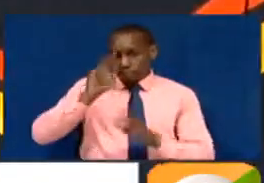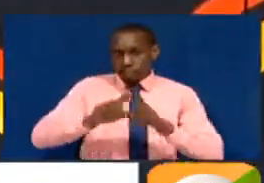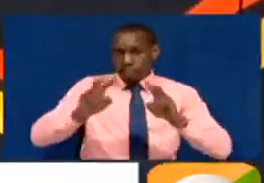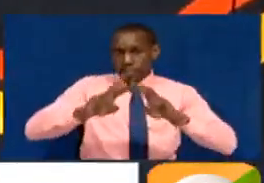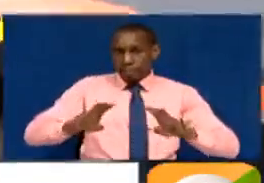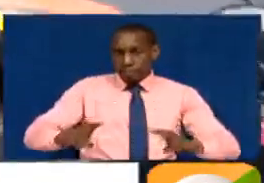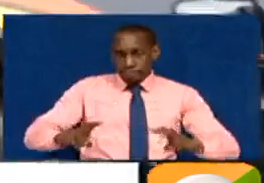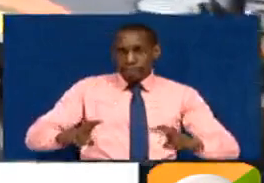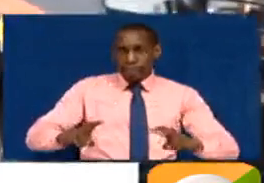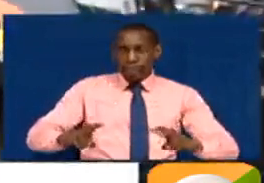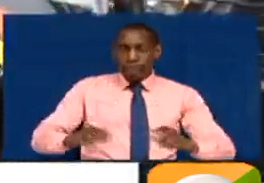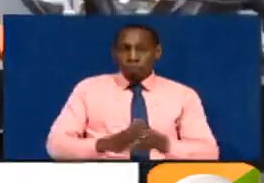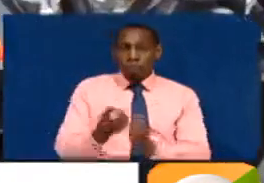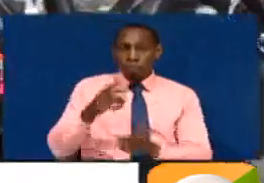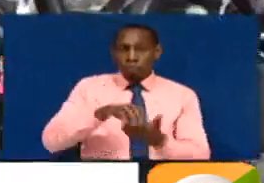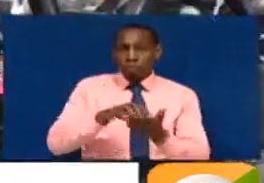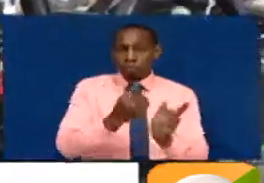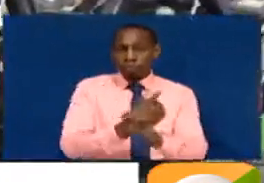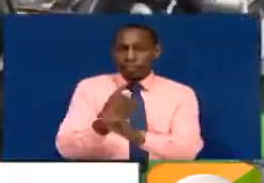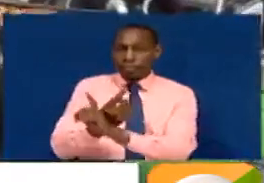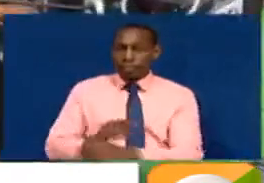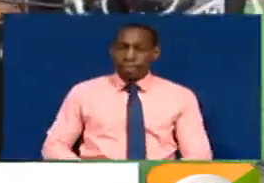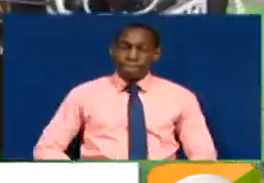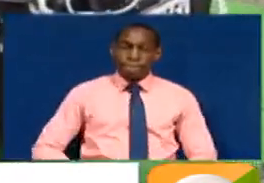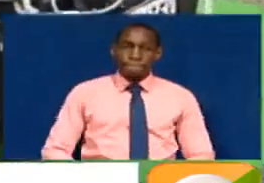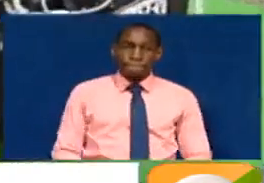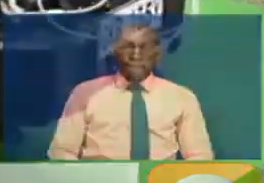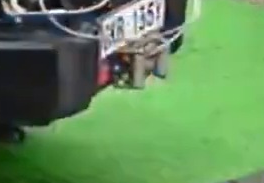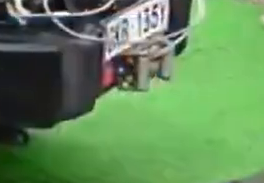investigations into the separate incidents. Hapo. Tieno Citizen TV.